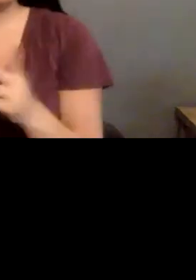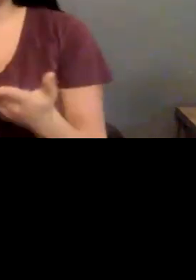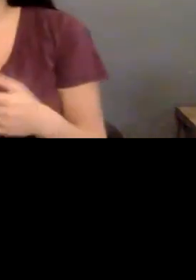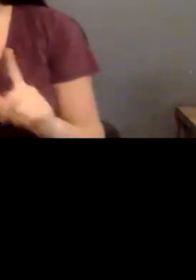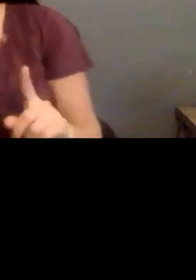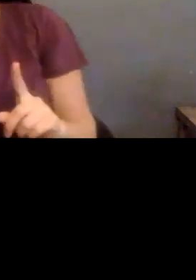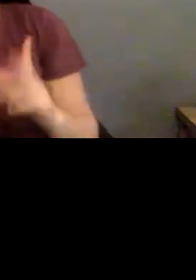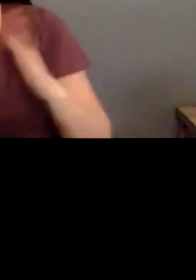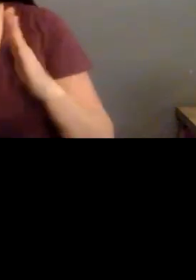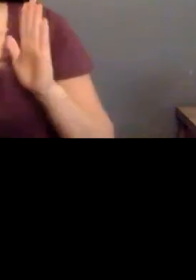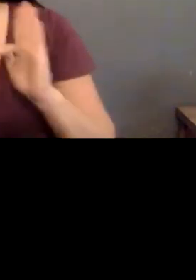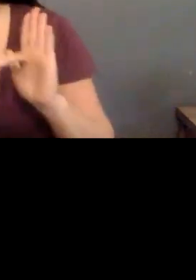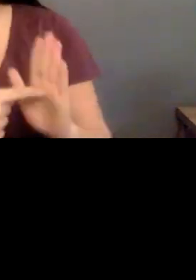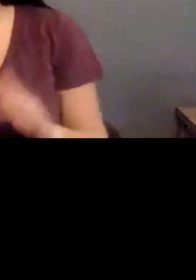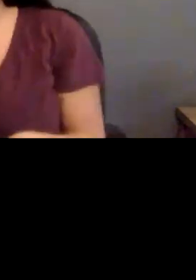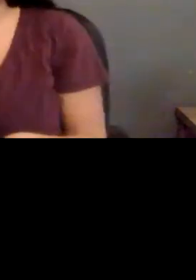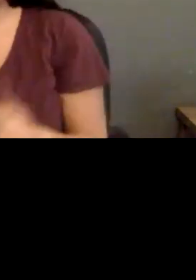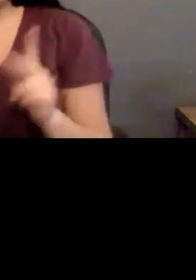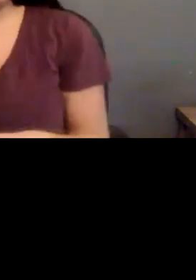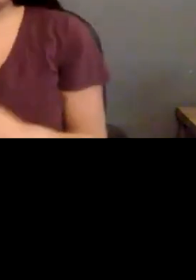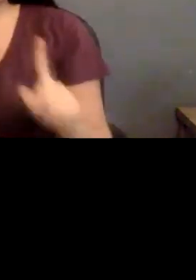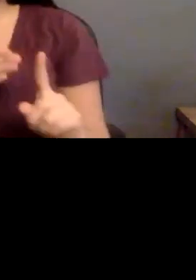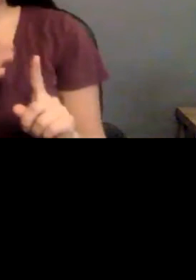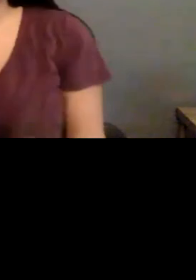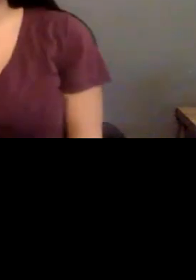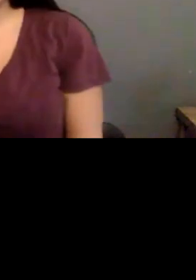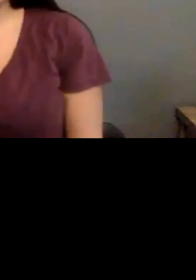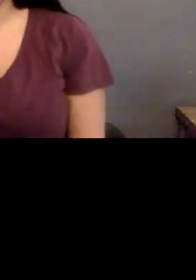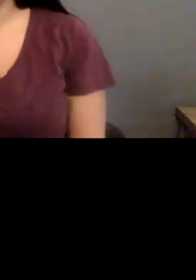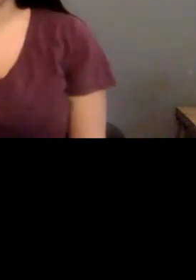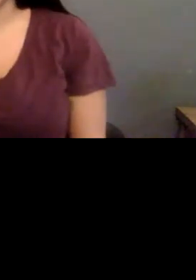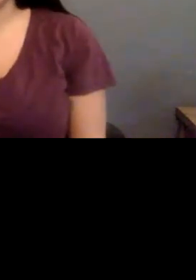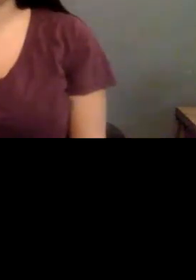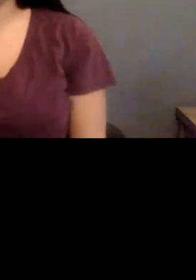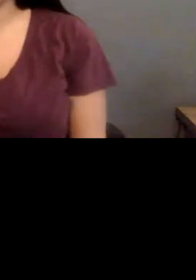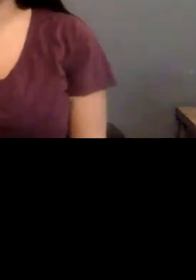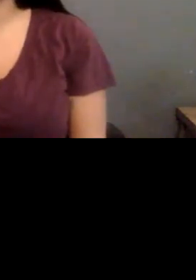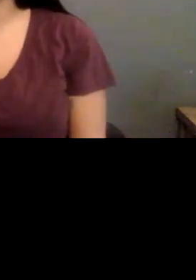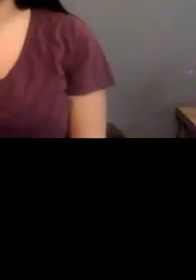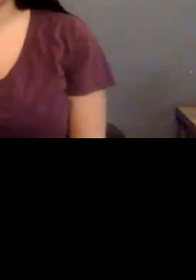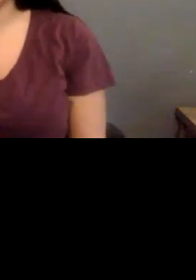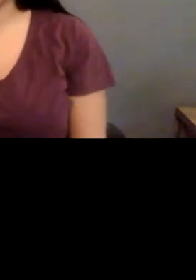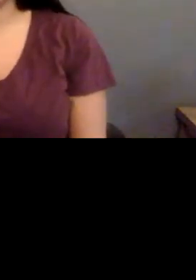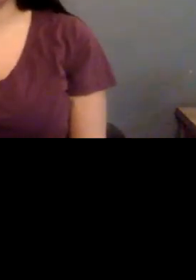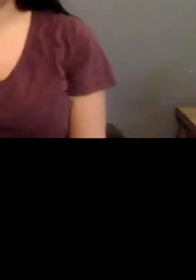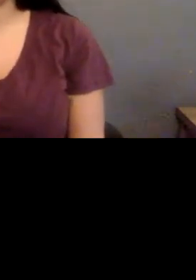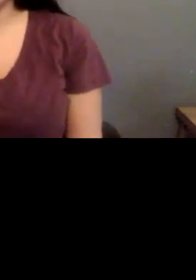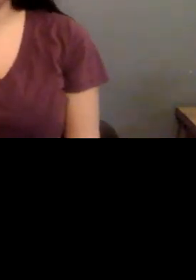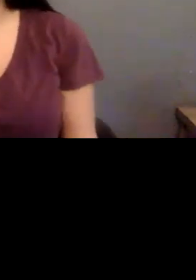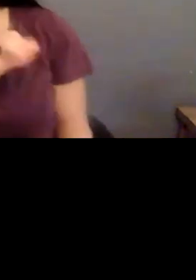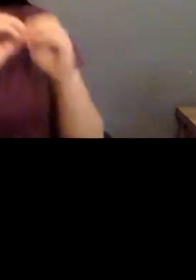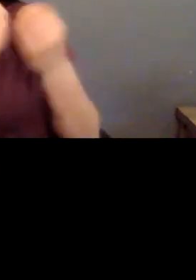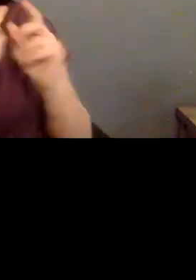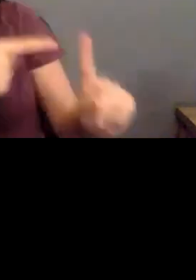community, many deaf individuals go to vocational rehabilitation. So within that organization, we could